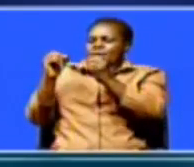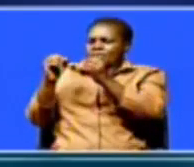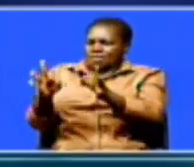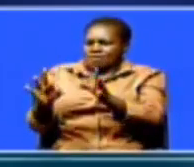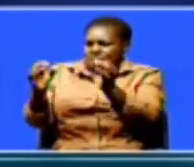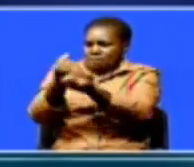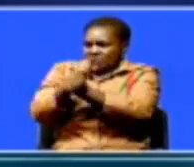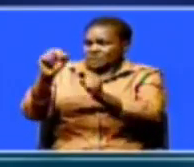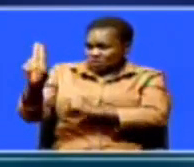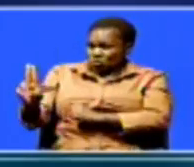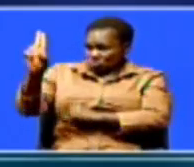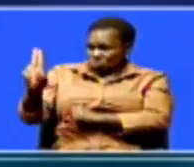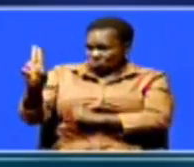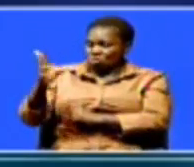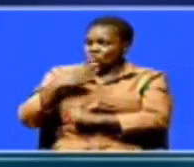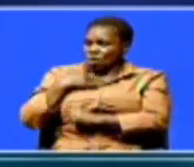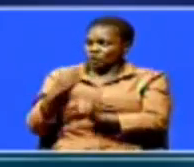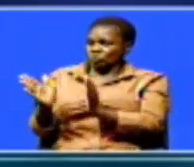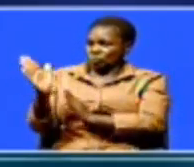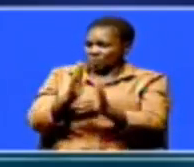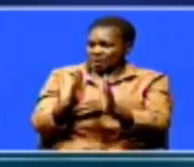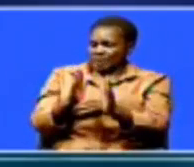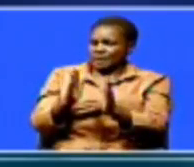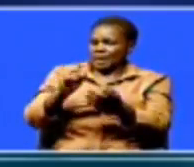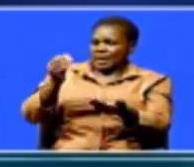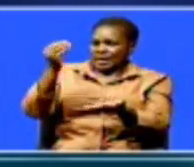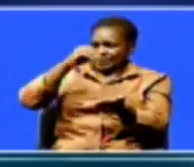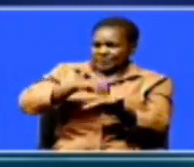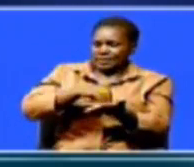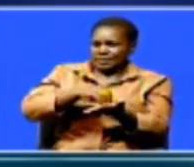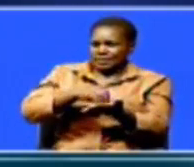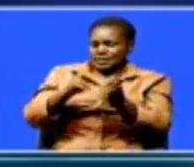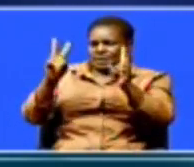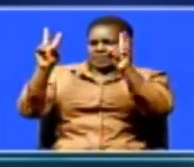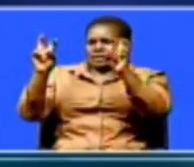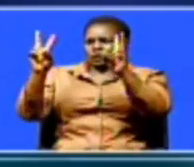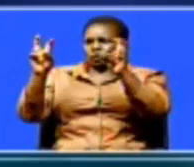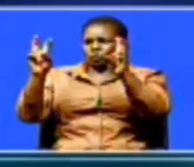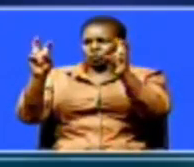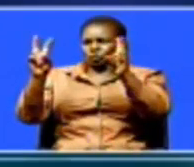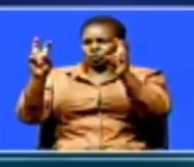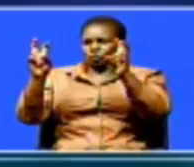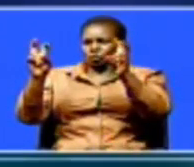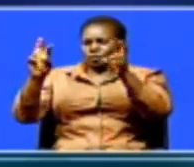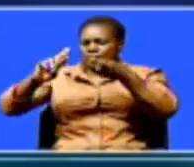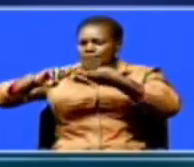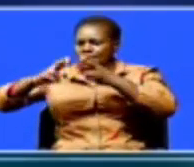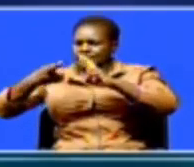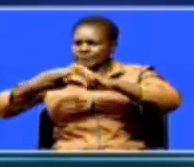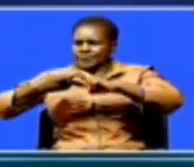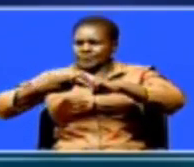President Uhuru wants to reorganize the issues that relate